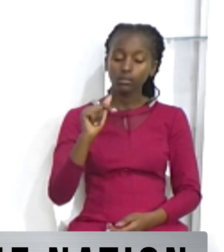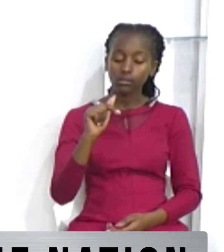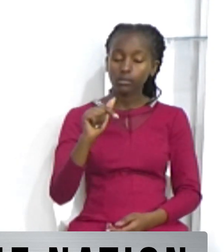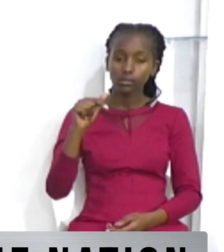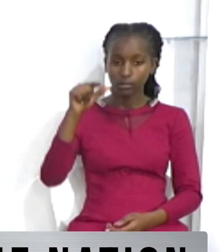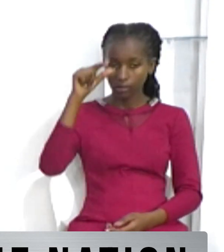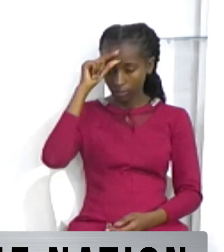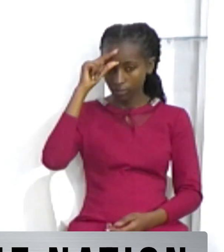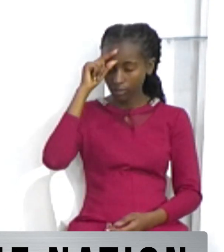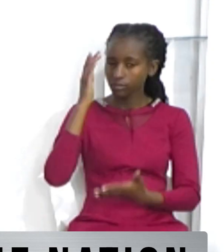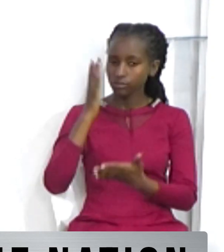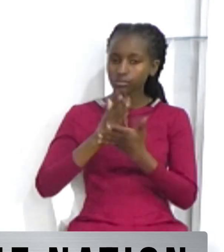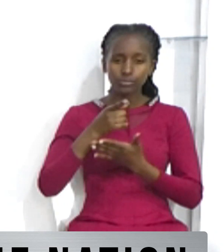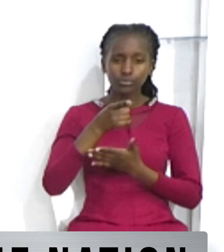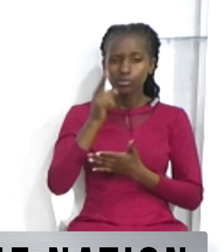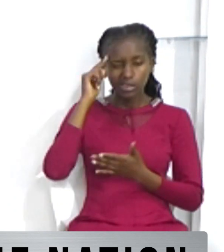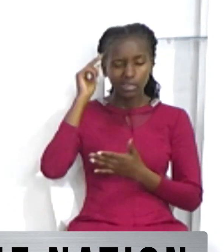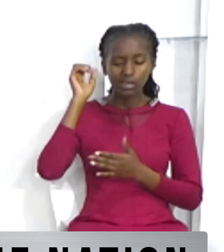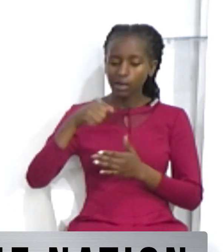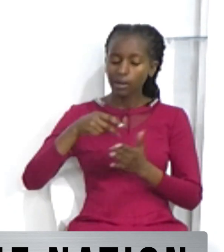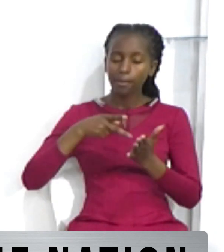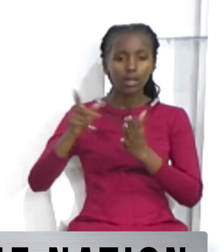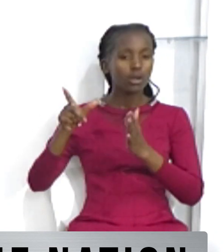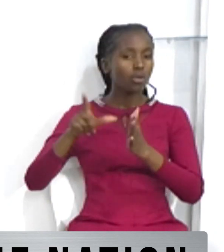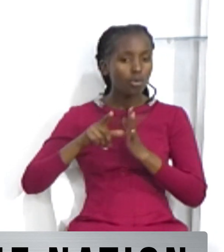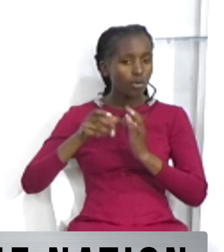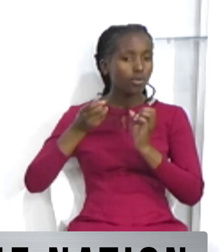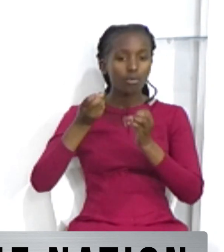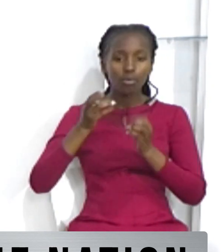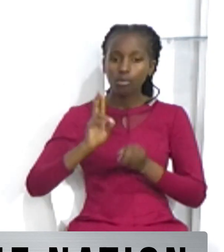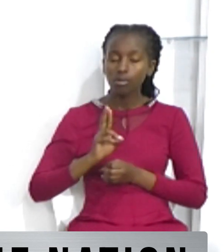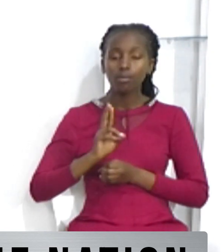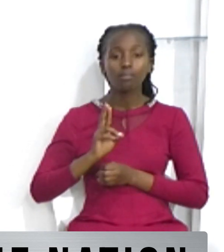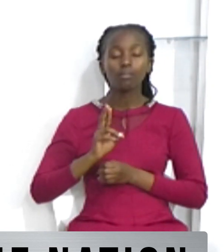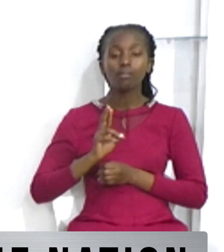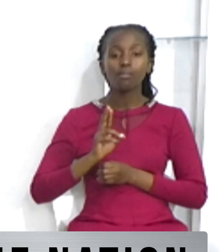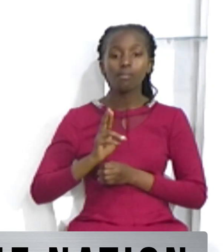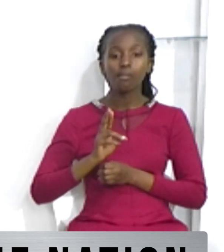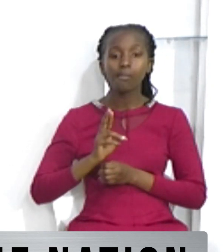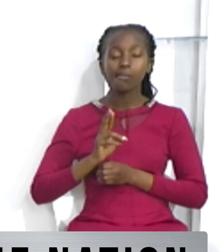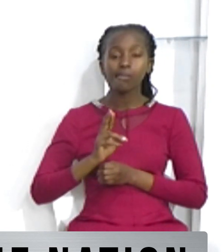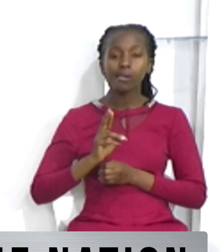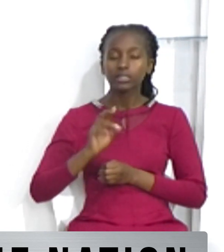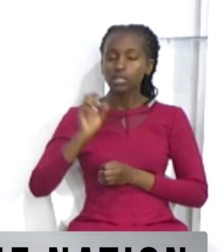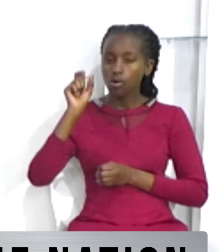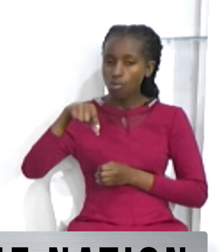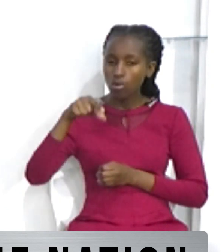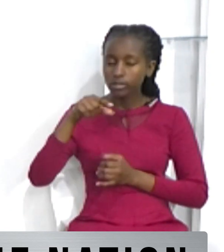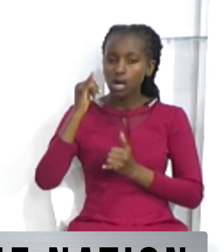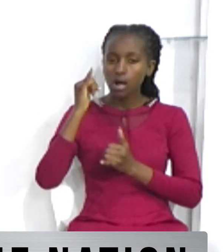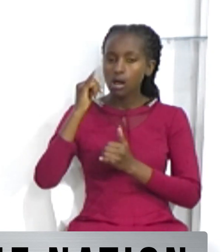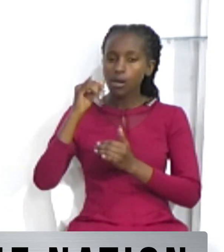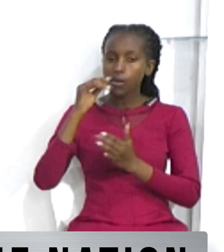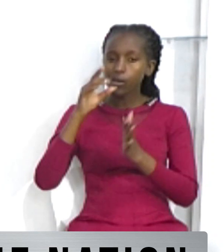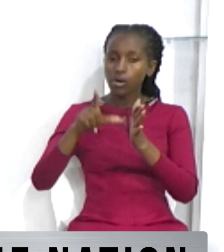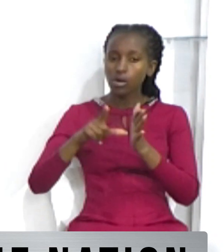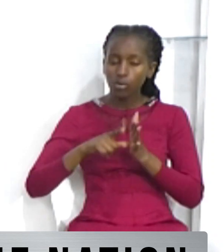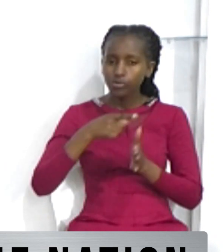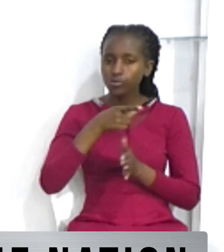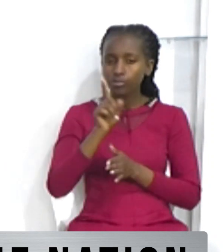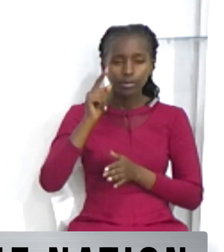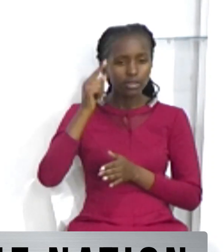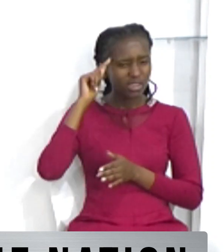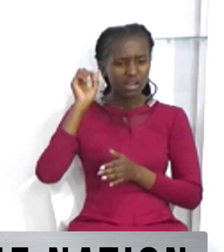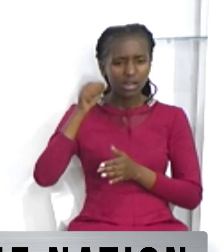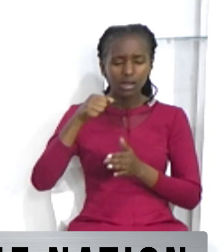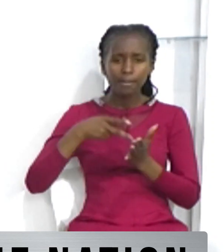seeing them really able to pay this debt, even just by quarter? Now we are doing 11 trillion. By the way,